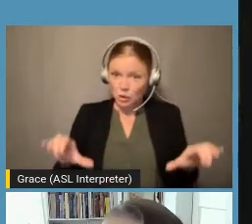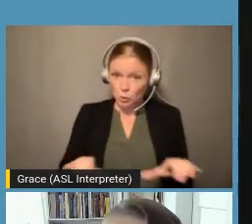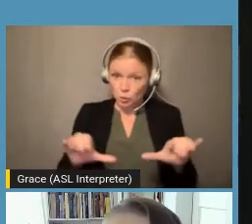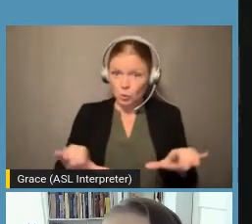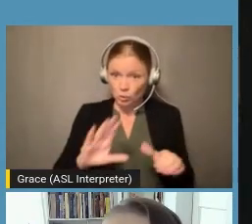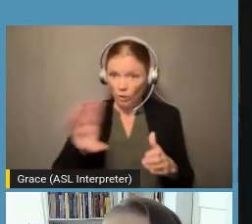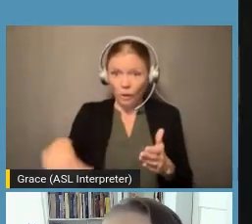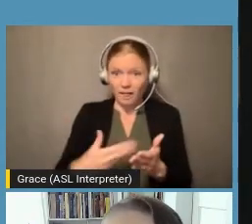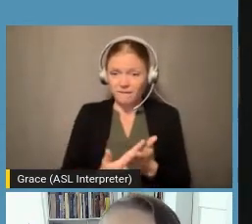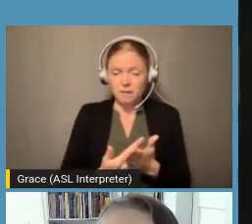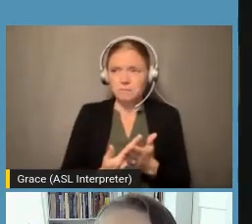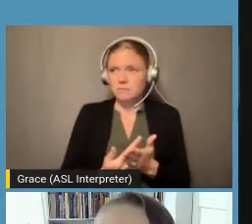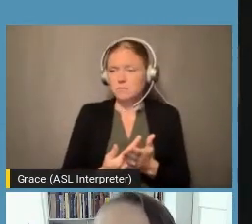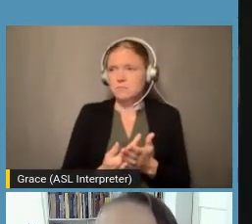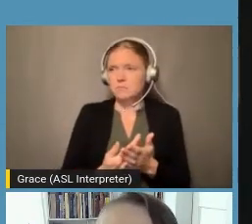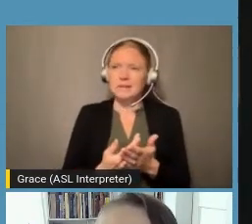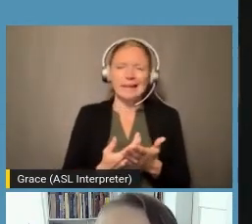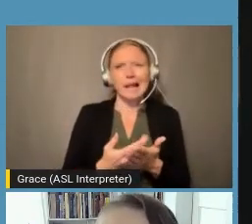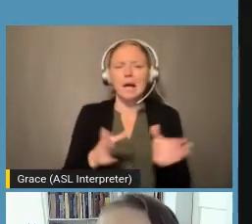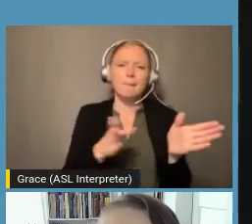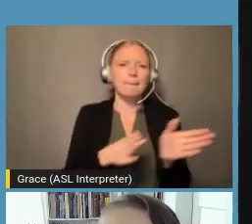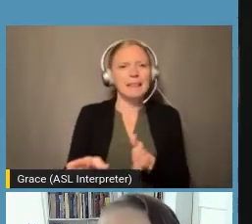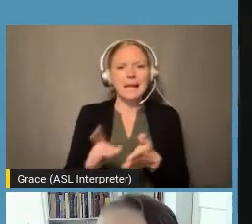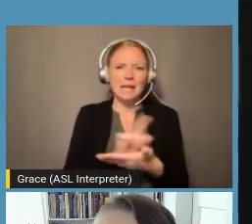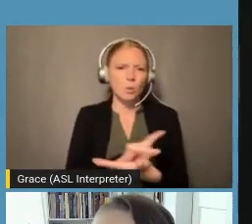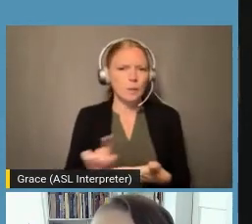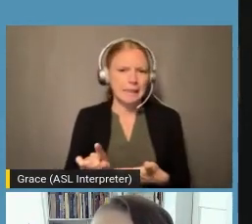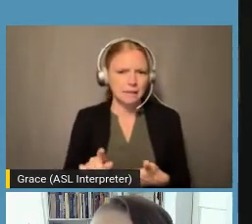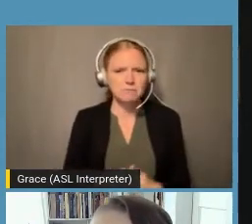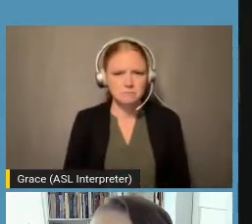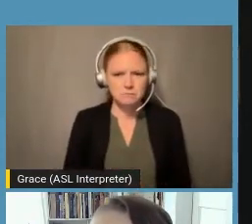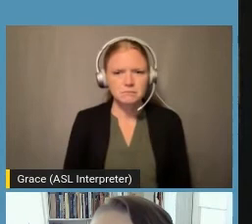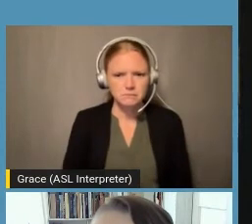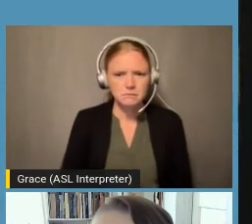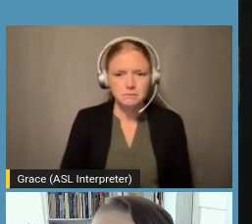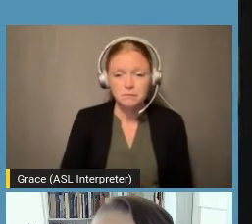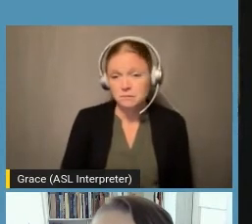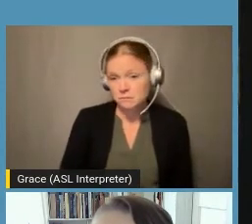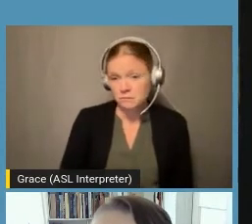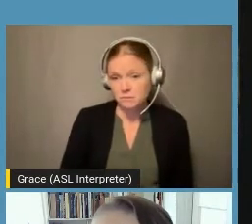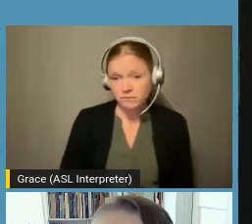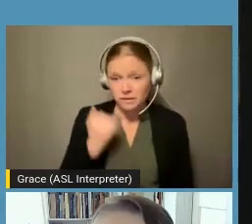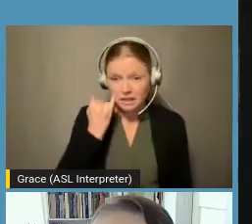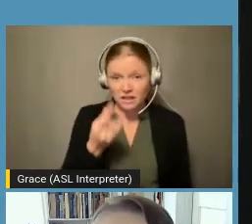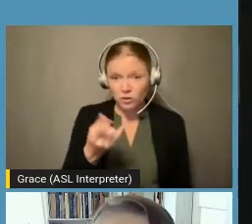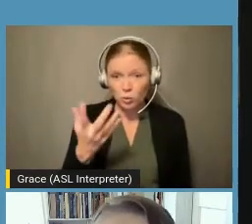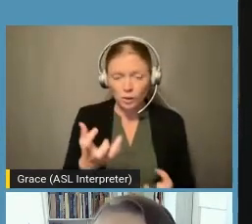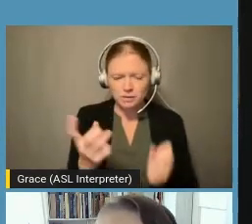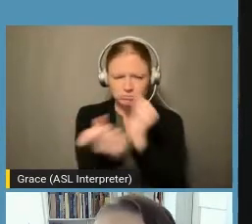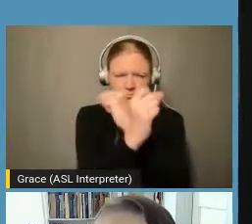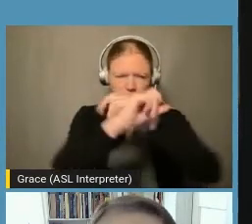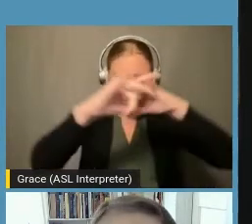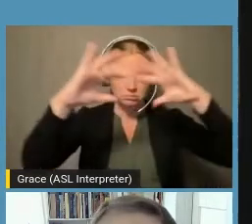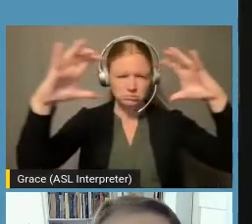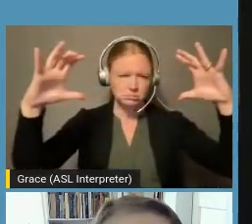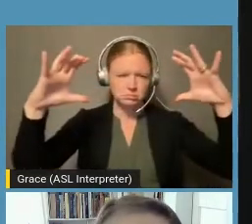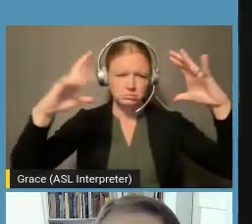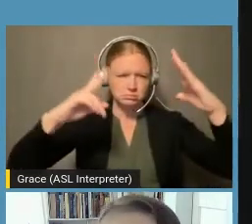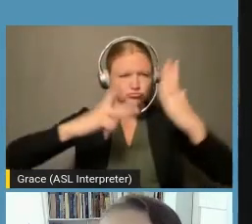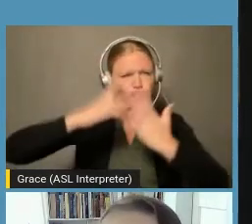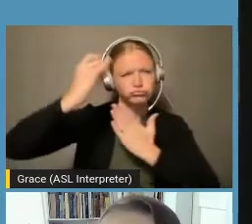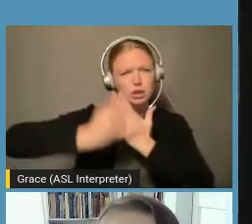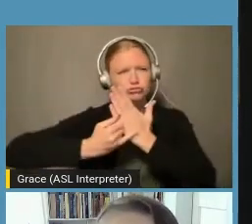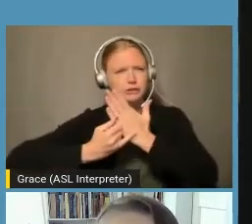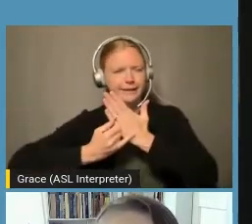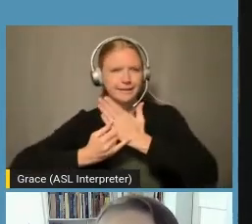in like a planning week, like a sprint week. If you really wanted to like get your project off the ground and to